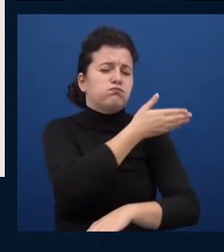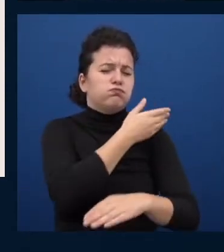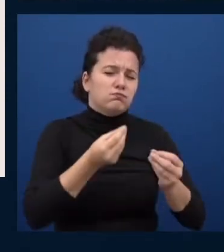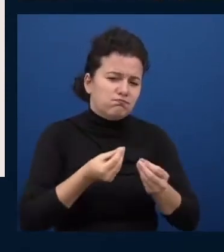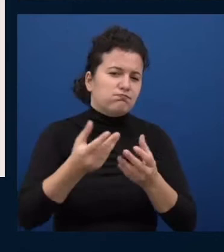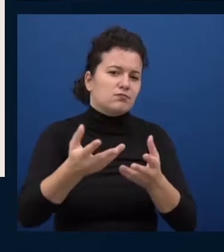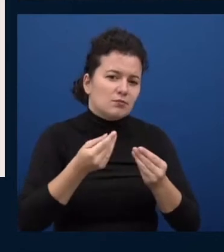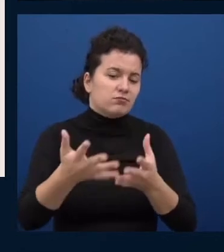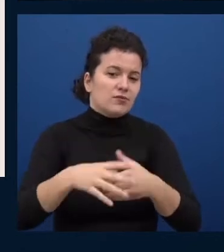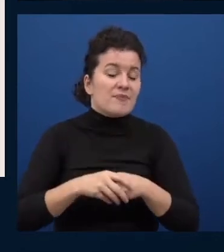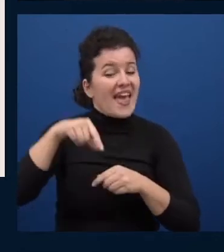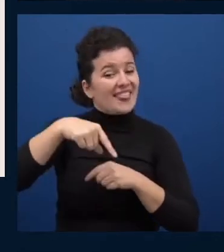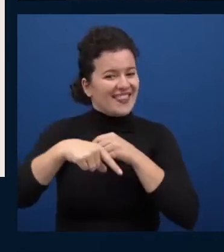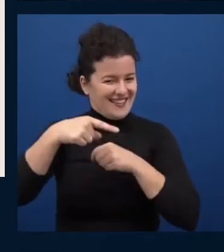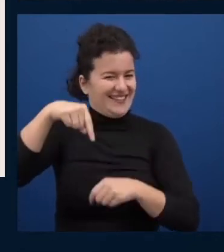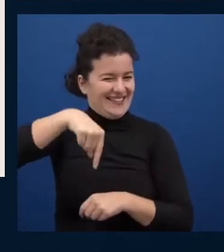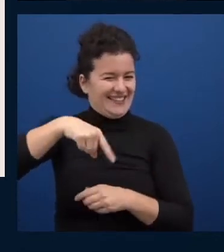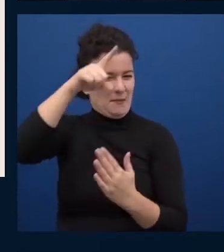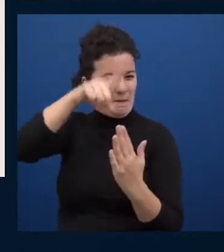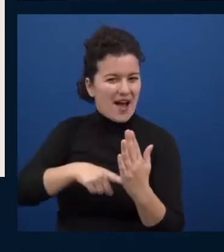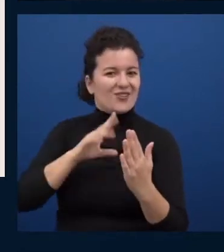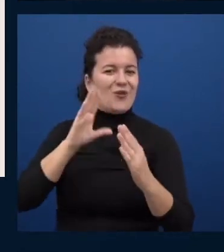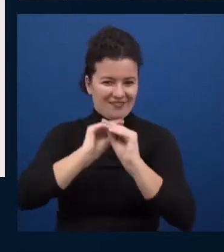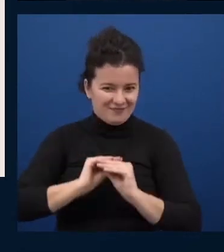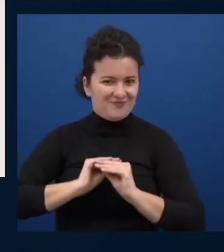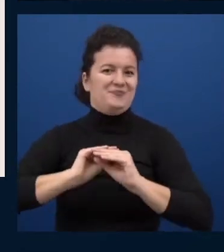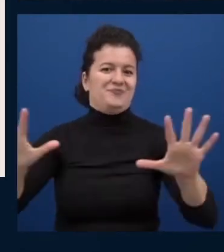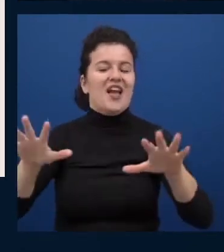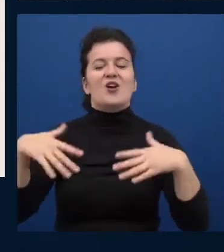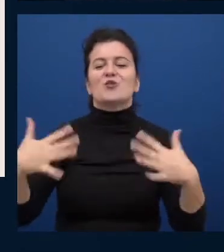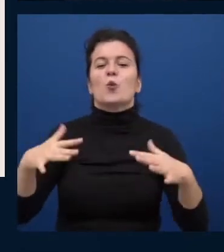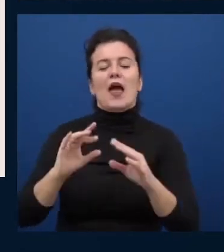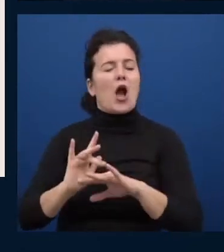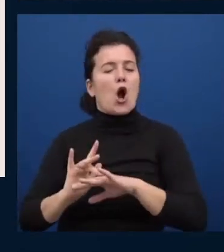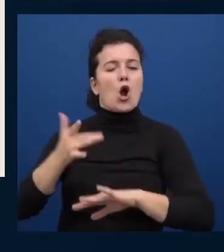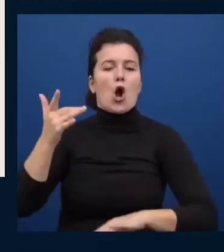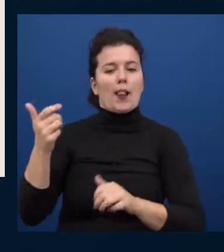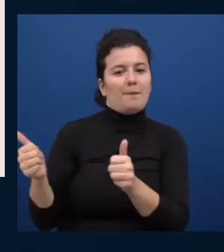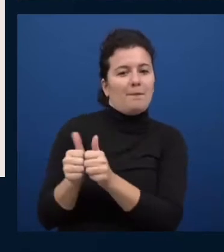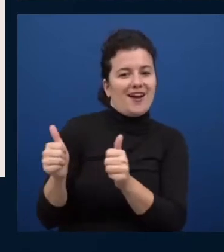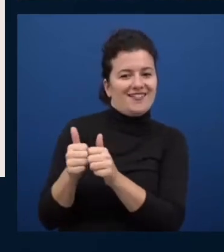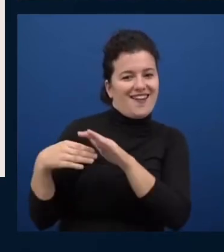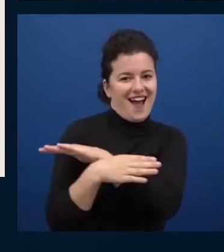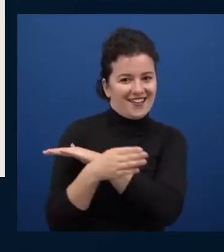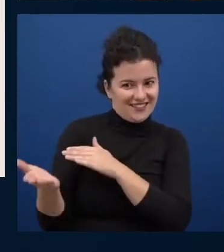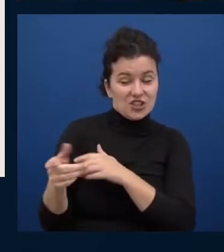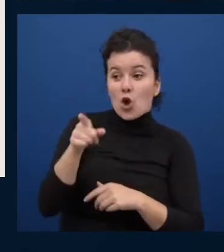we're actually going to launch an exclusive gold partner access to deploy on prem. So if you're a gold partner, there's a gold partner summit